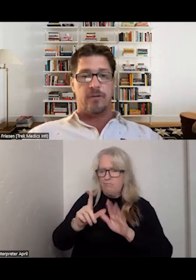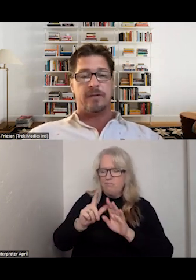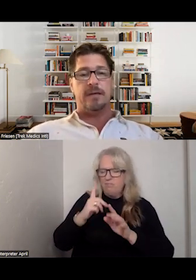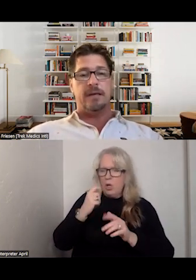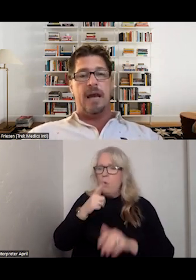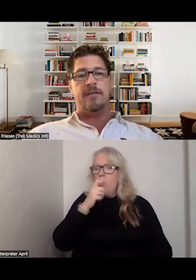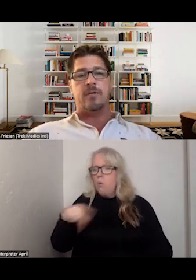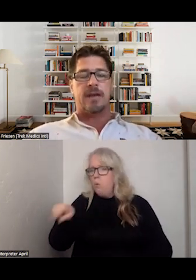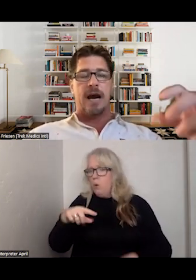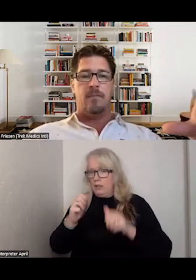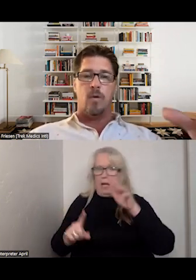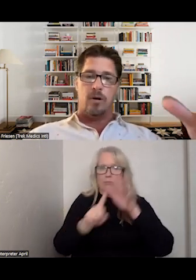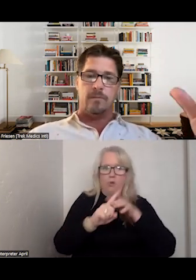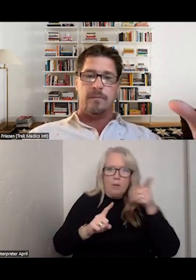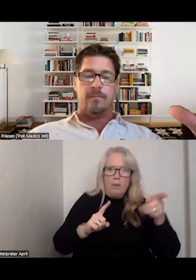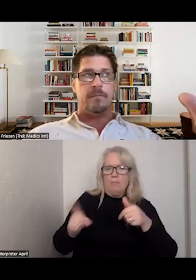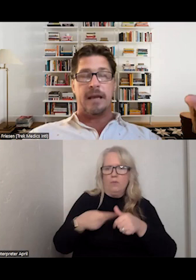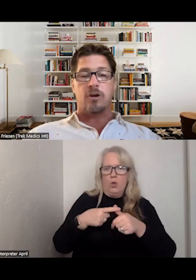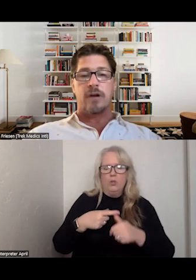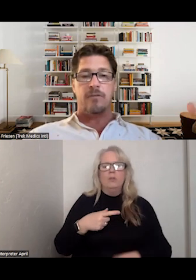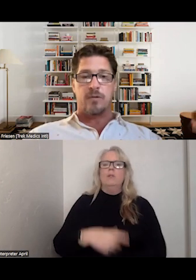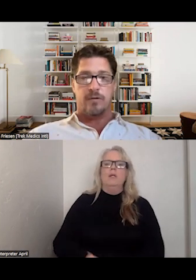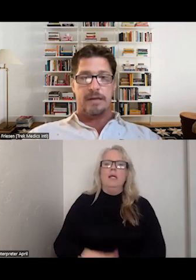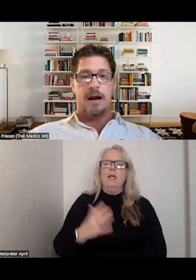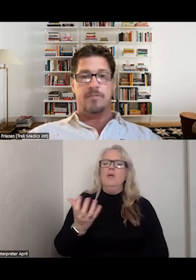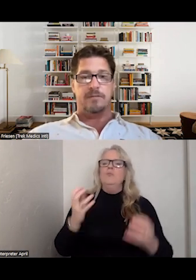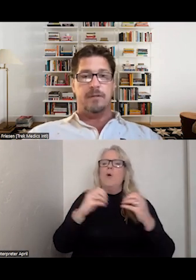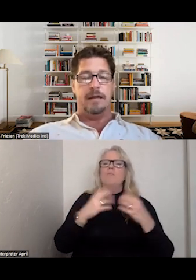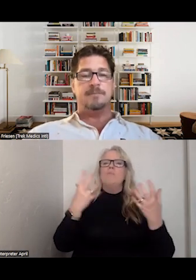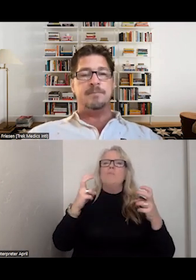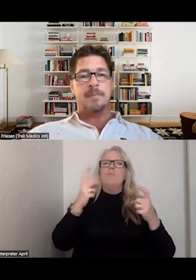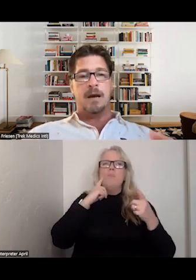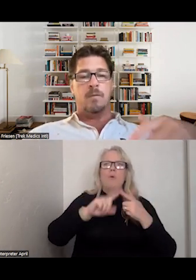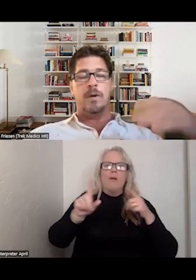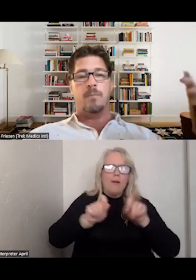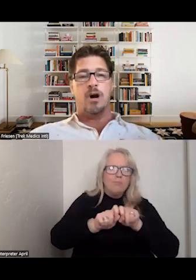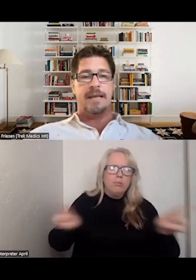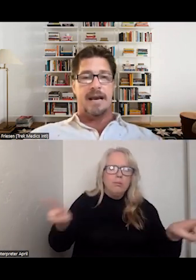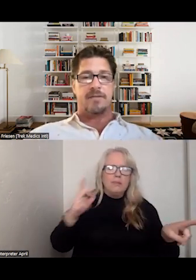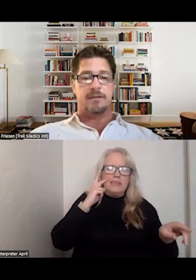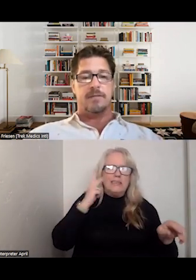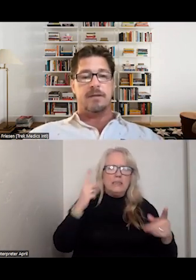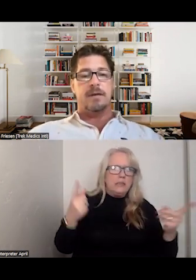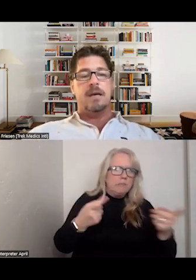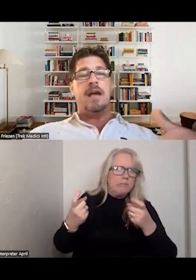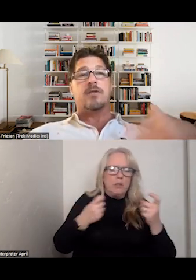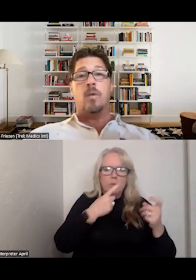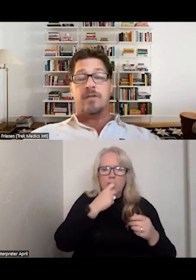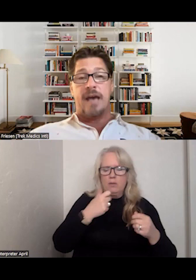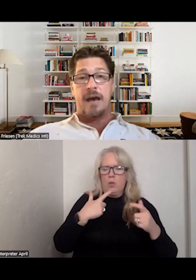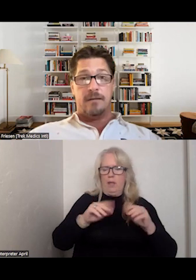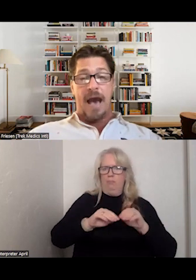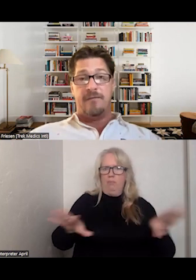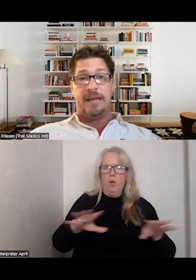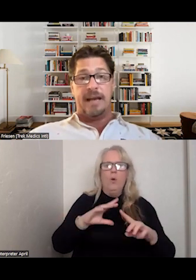there first. And so it's kind of more like a crowdsourcing option, right? What we call broadcast alerts. And so